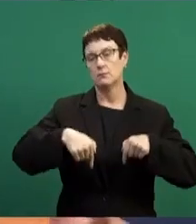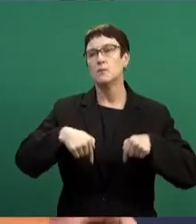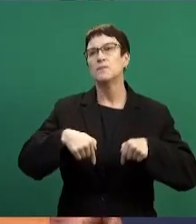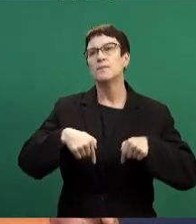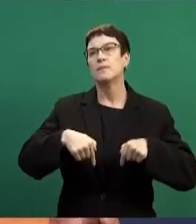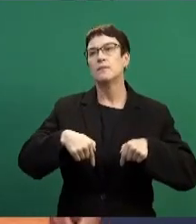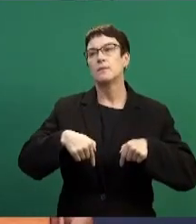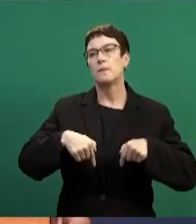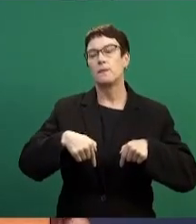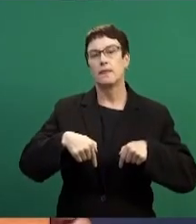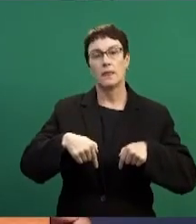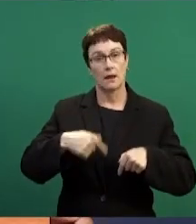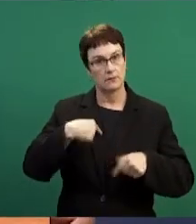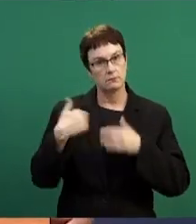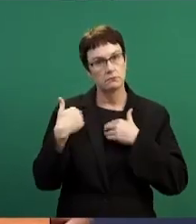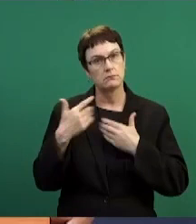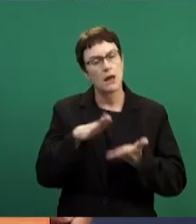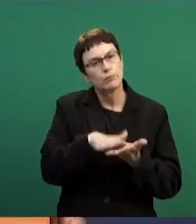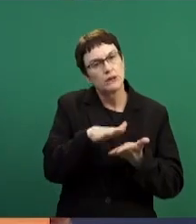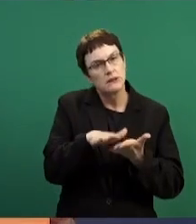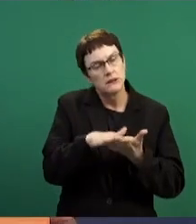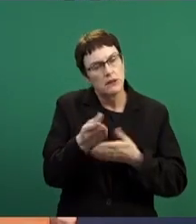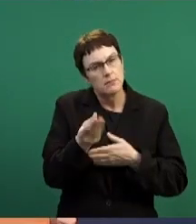prints money. Prints money,